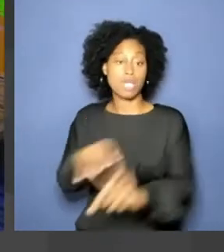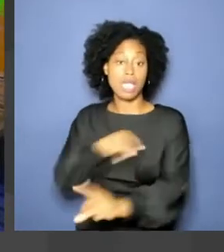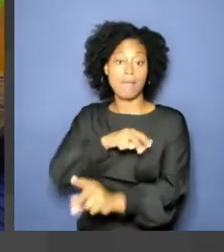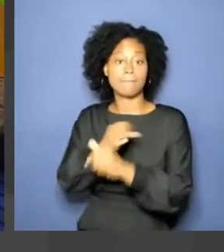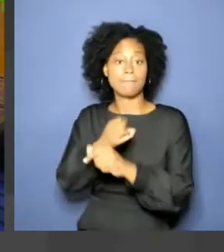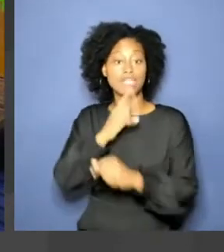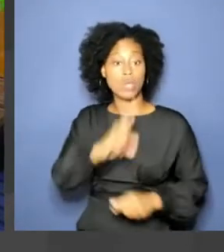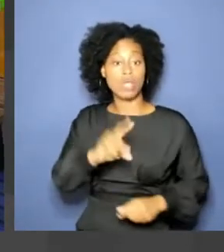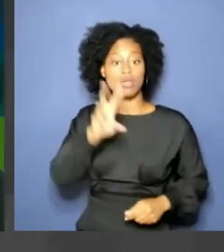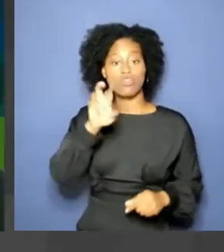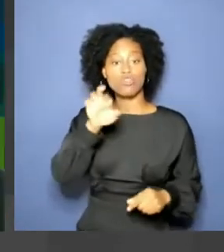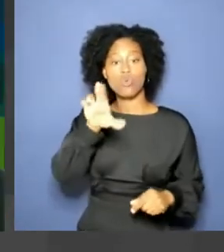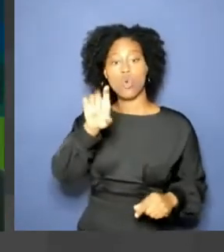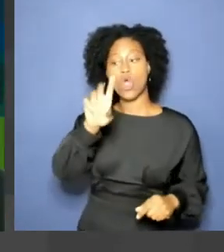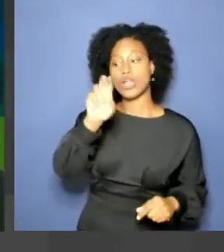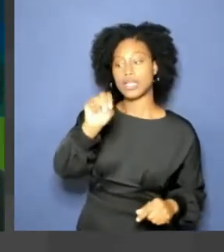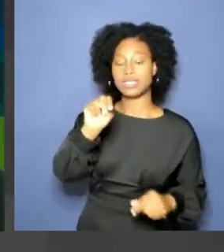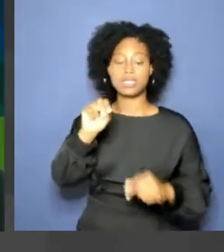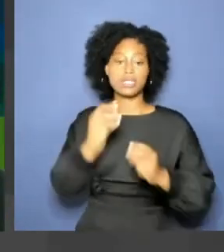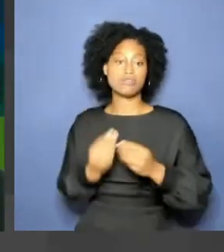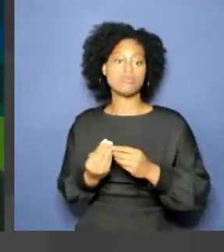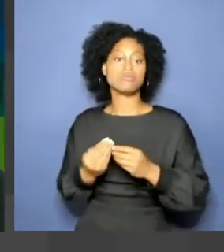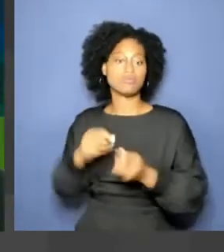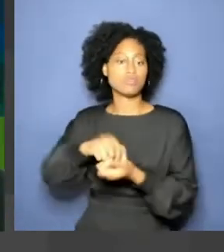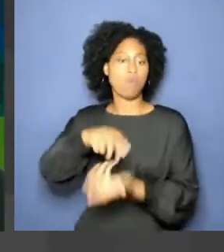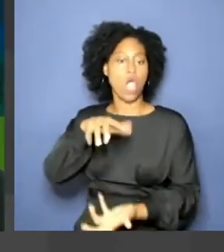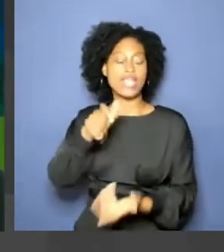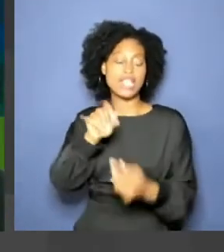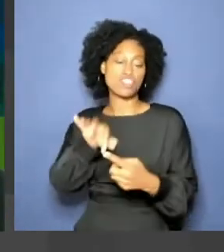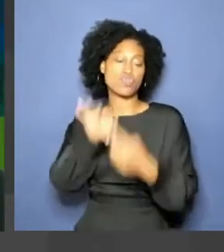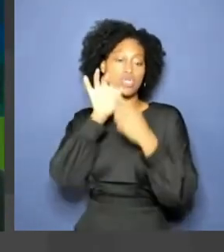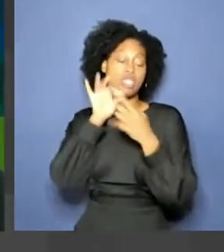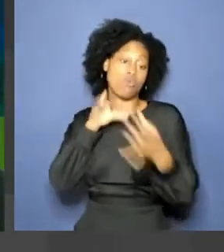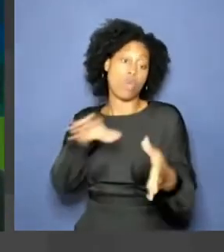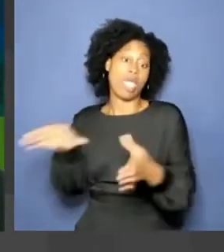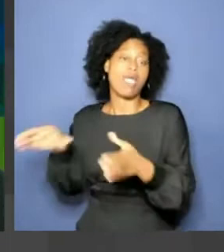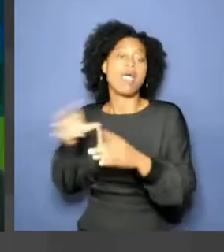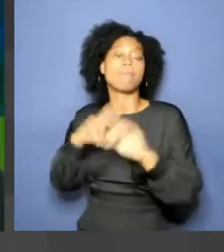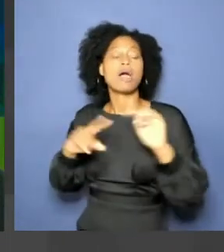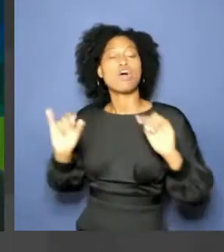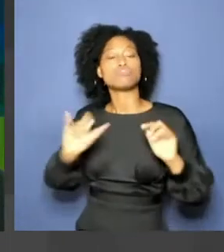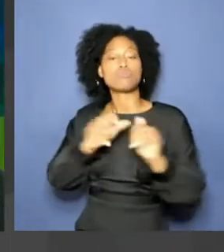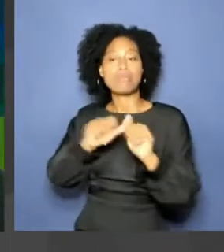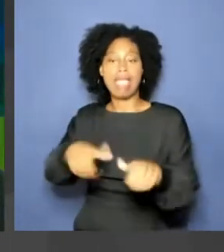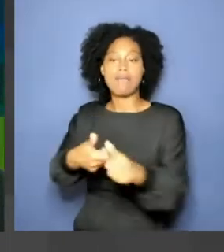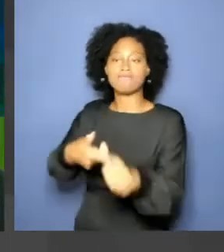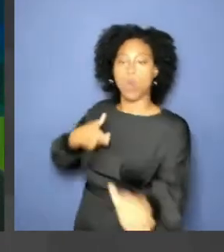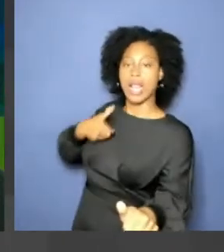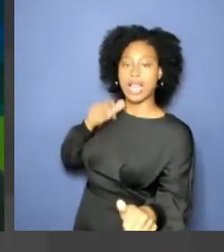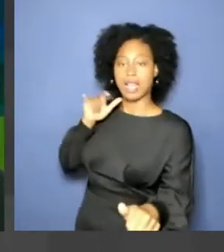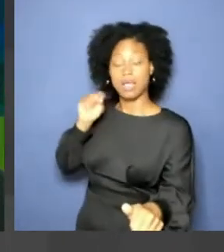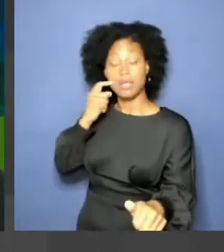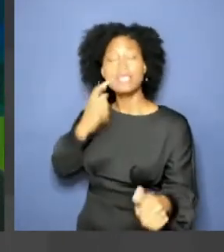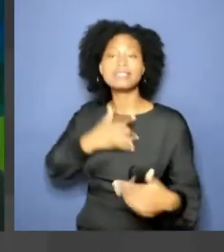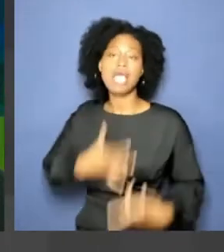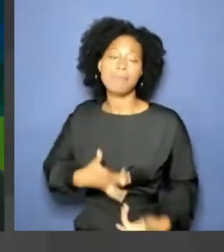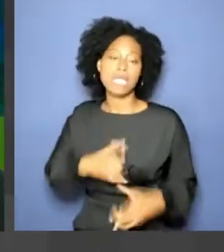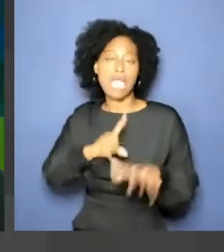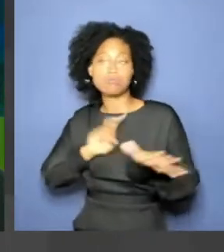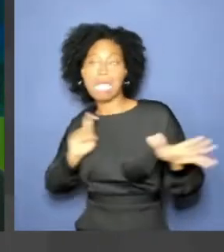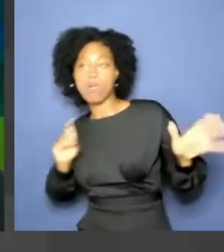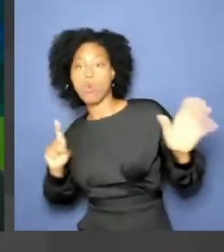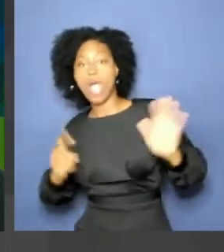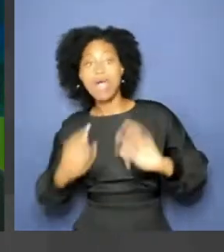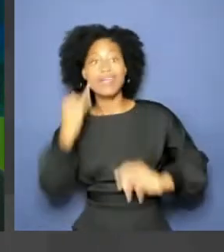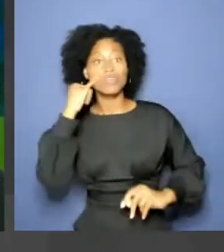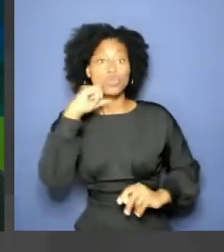in a unique way, and also in a way that you can avoid it. So usually you can kind of sneak around, and as long as you don't activate the